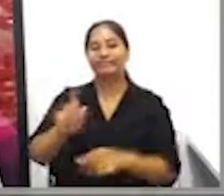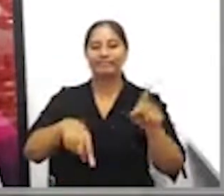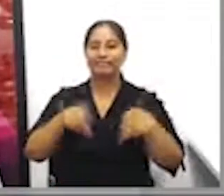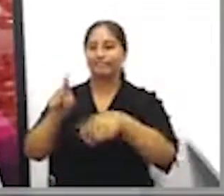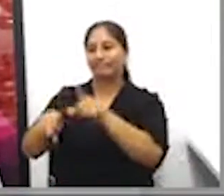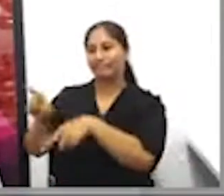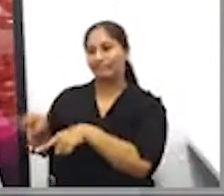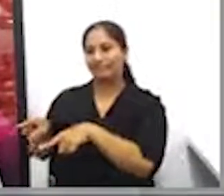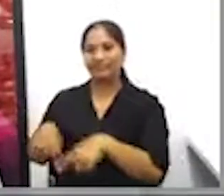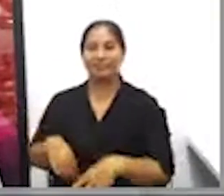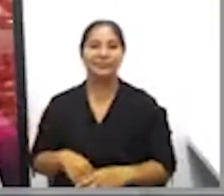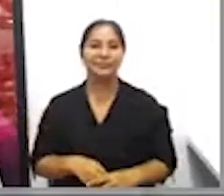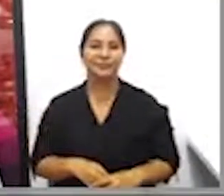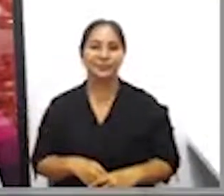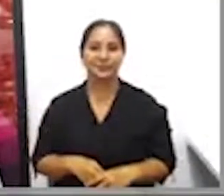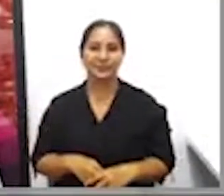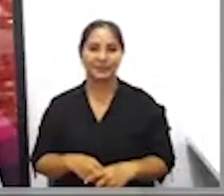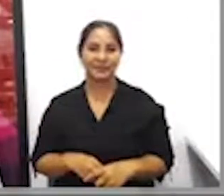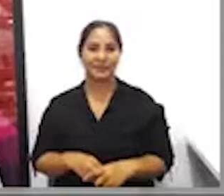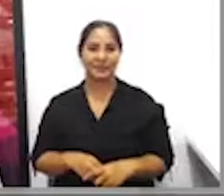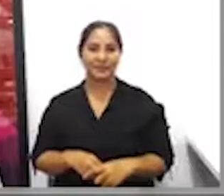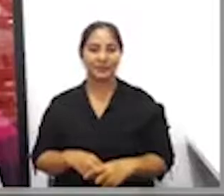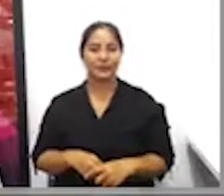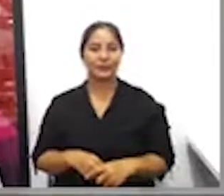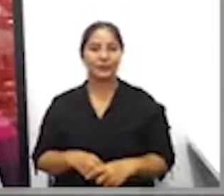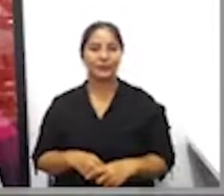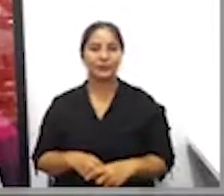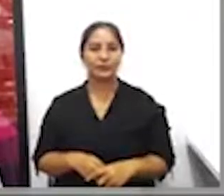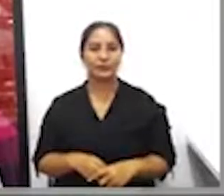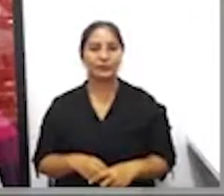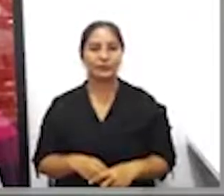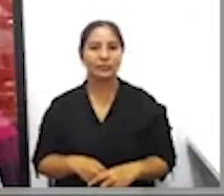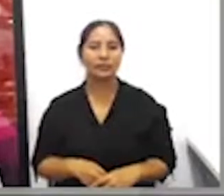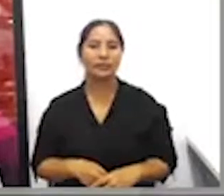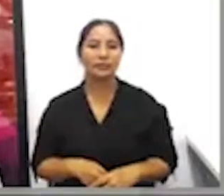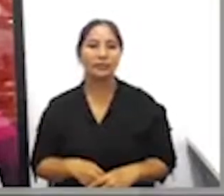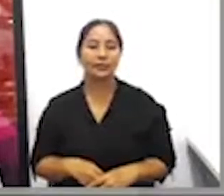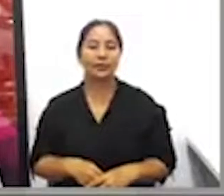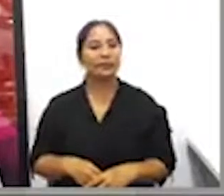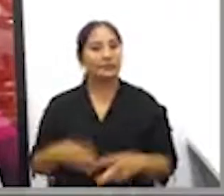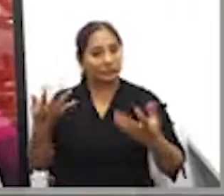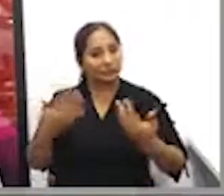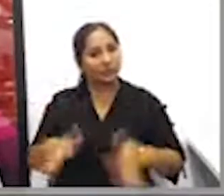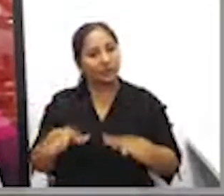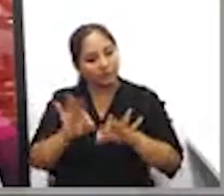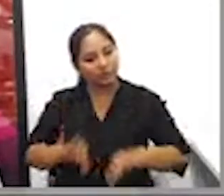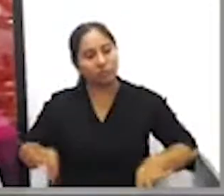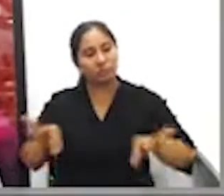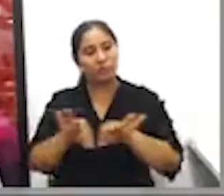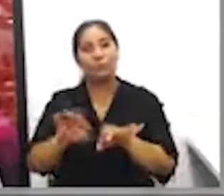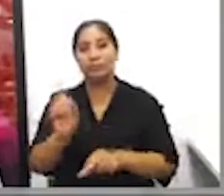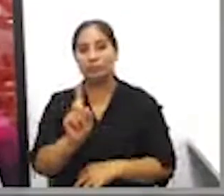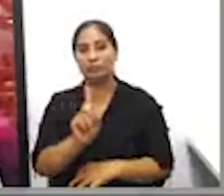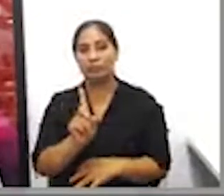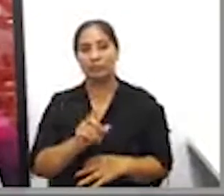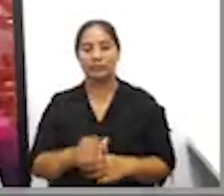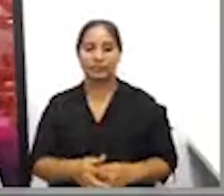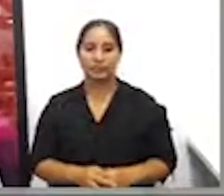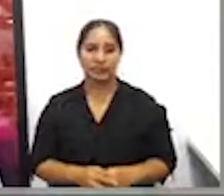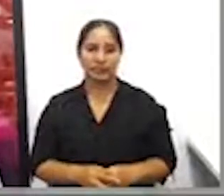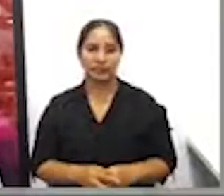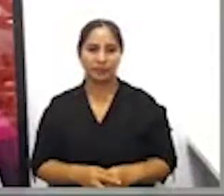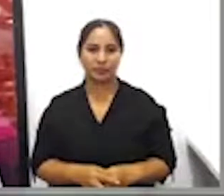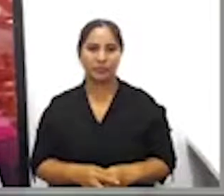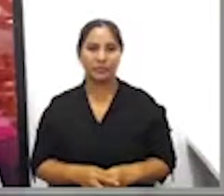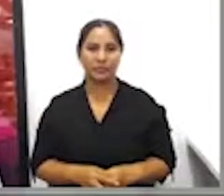And it's important to think of the world not as what we call in English zero sum, somebody wins, somebody